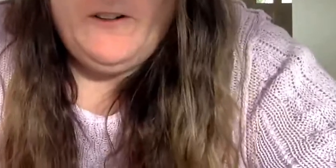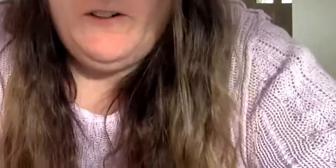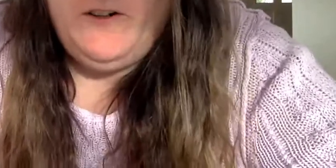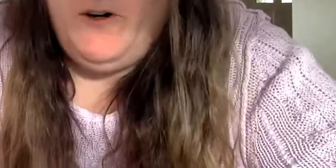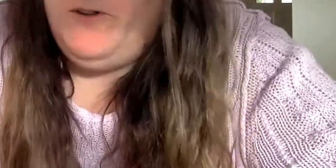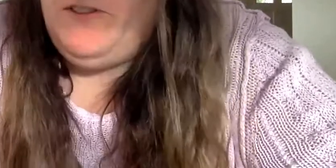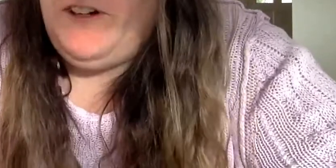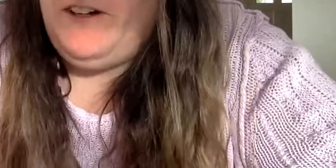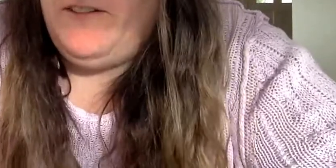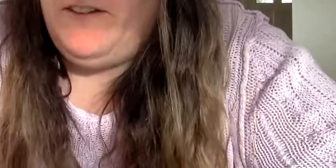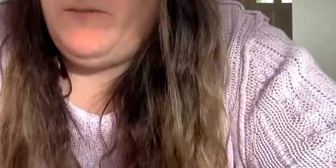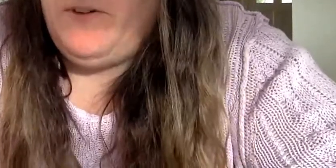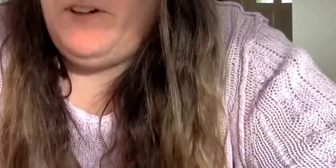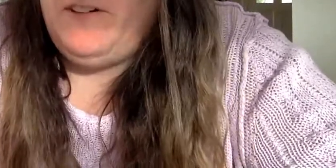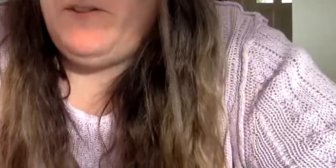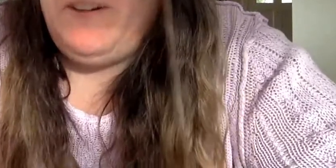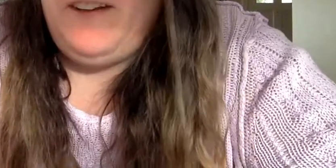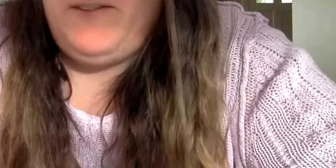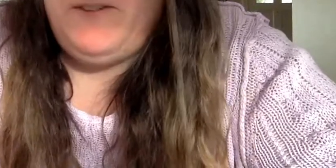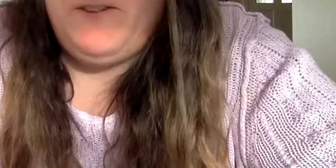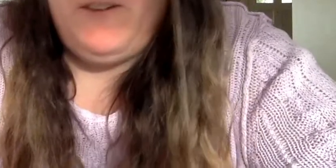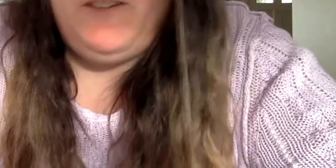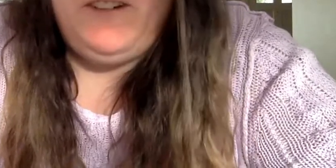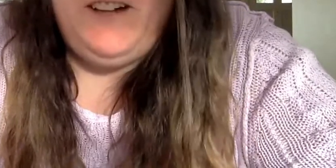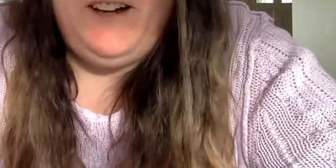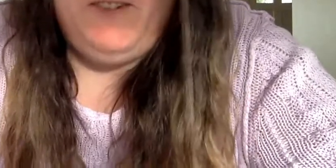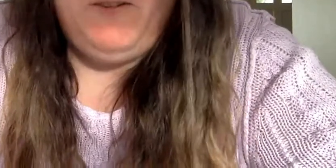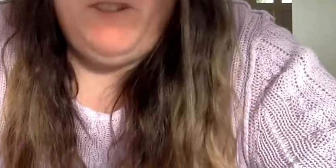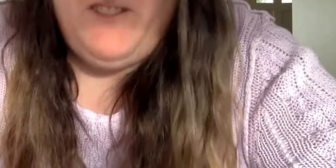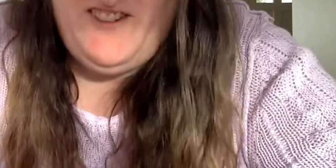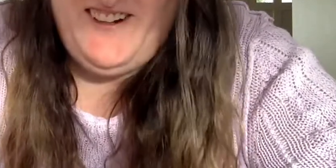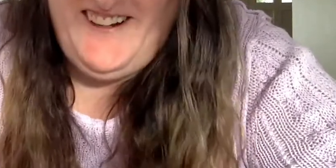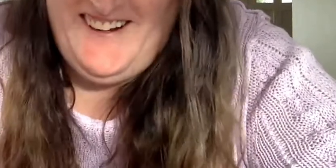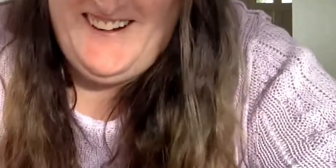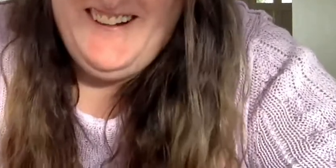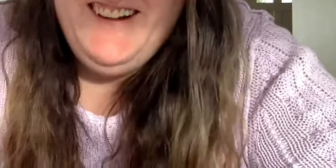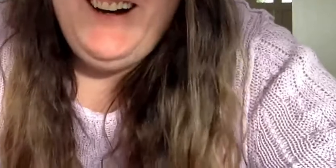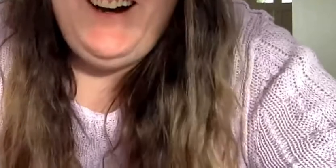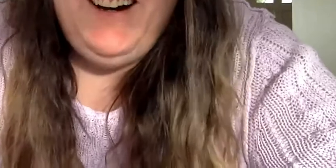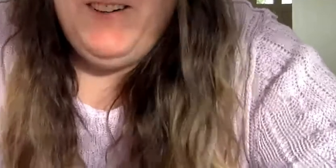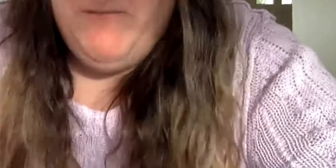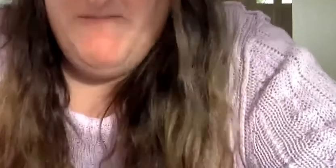your co-host kind of this morning, or this afternoon or evening. I don't know which.